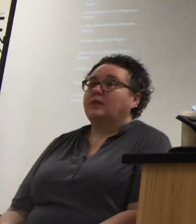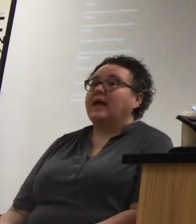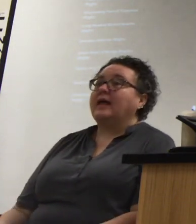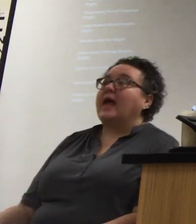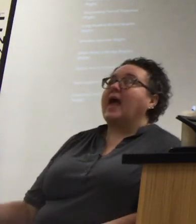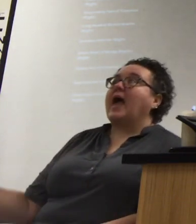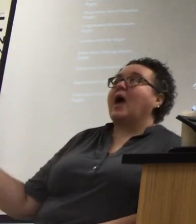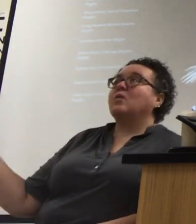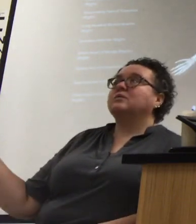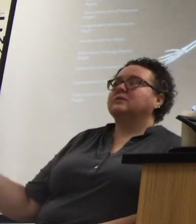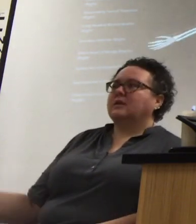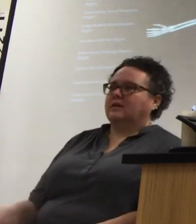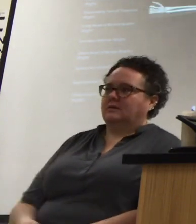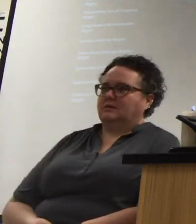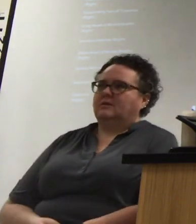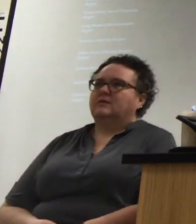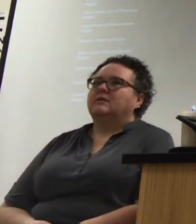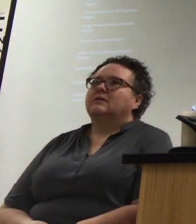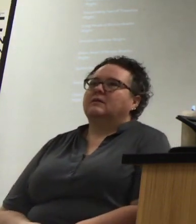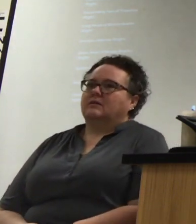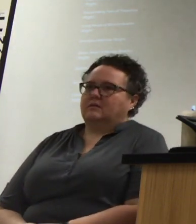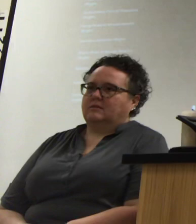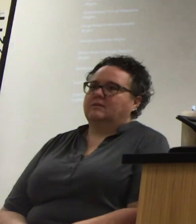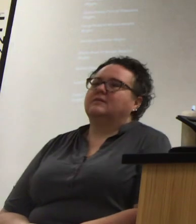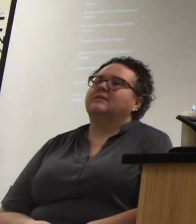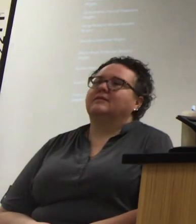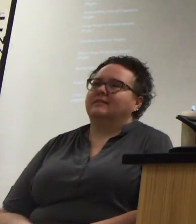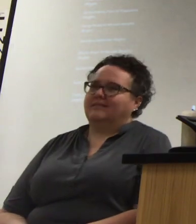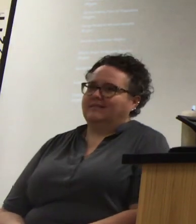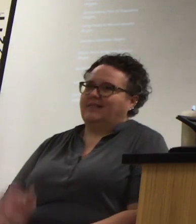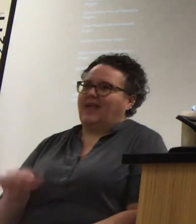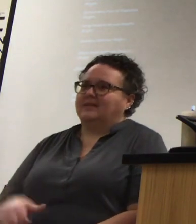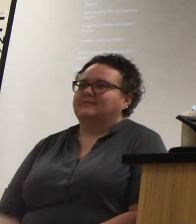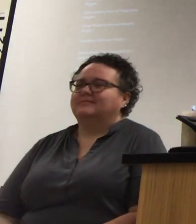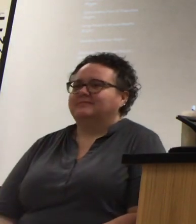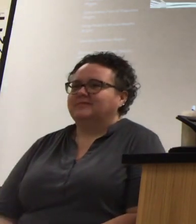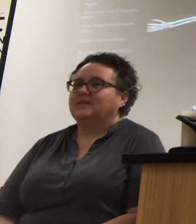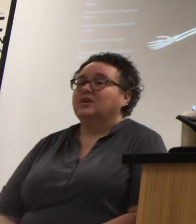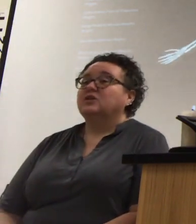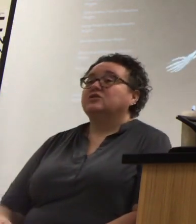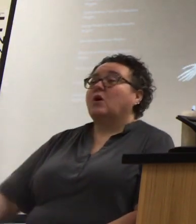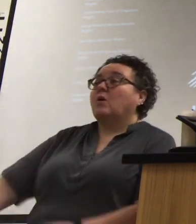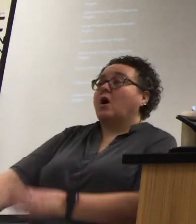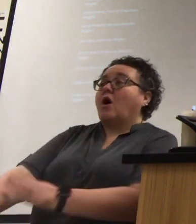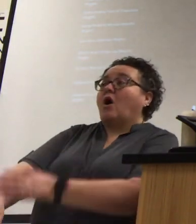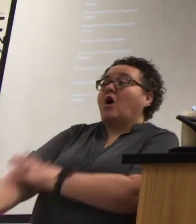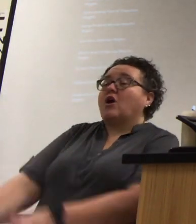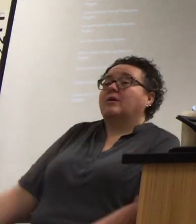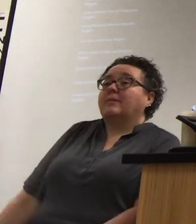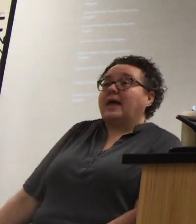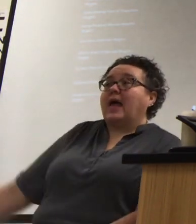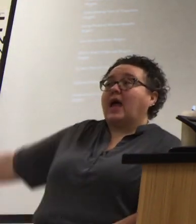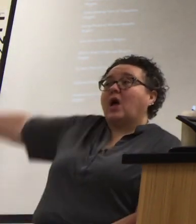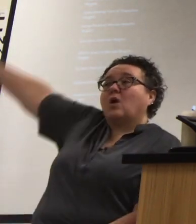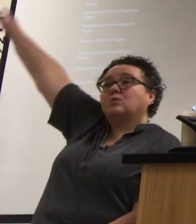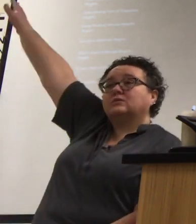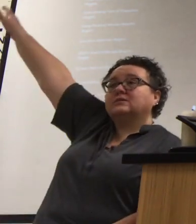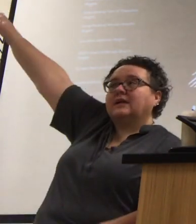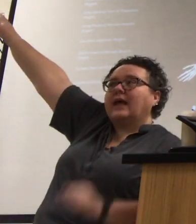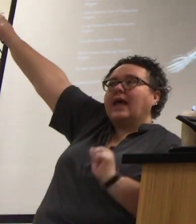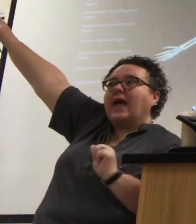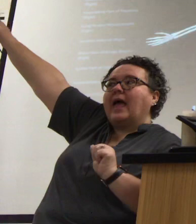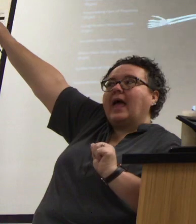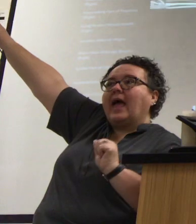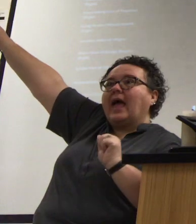Just move the arm straight out. Okay, that's abduction. When you move it back, that's adduction. Okay.